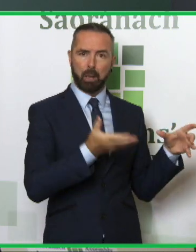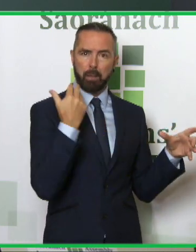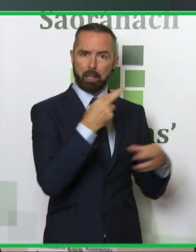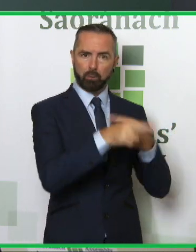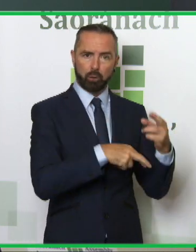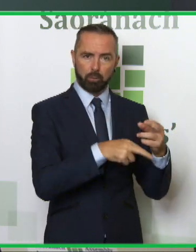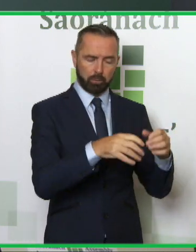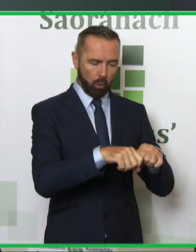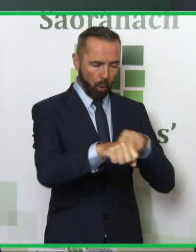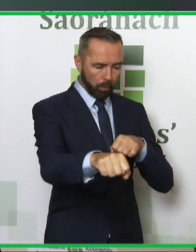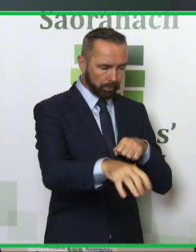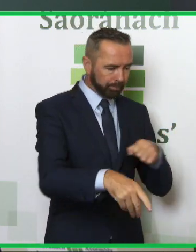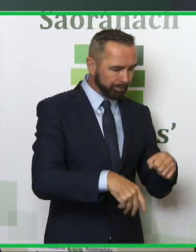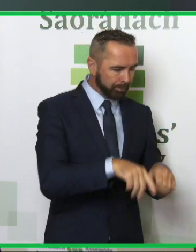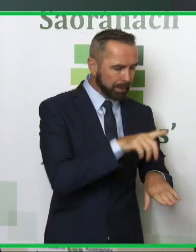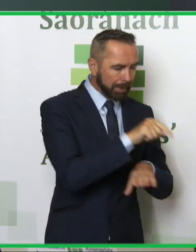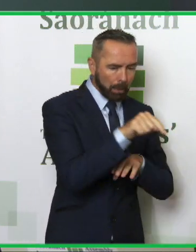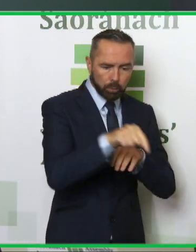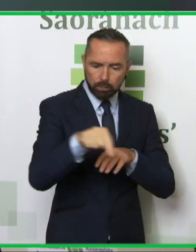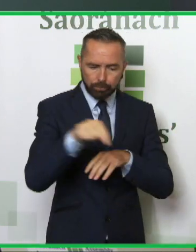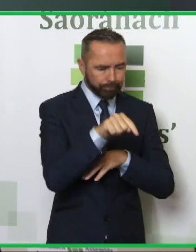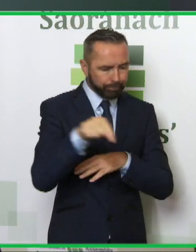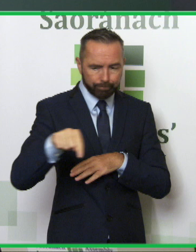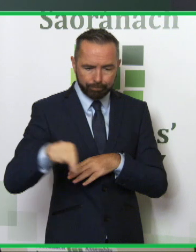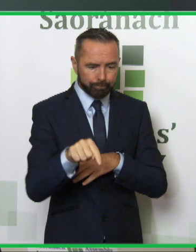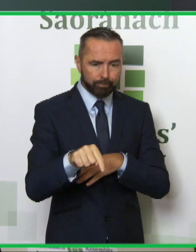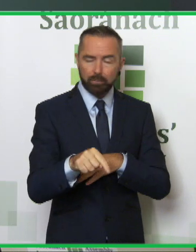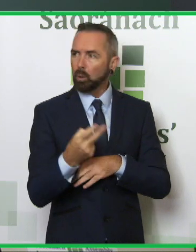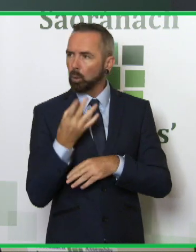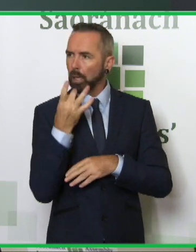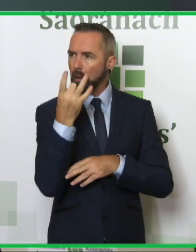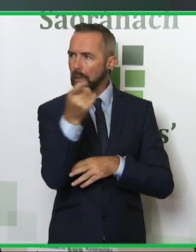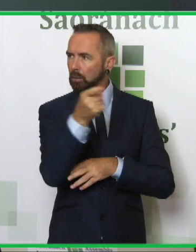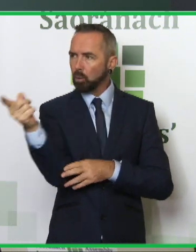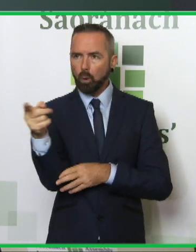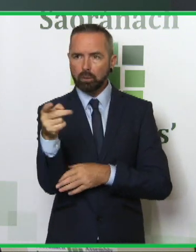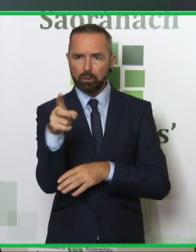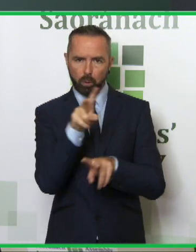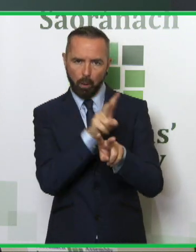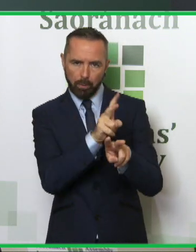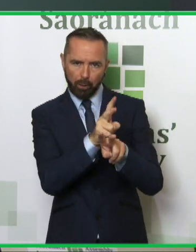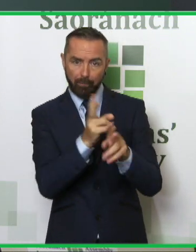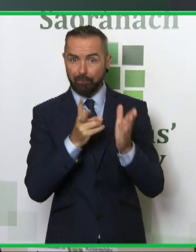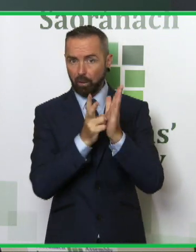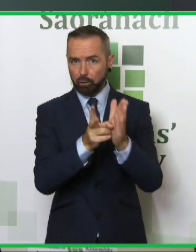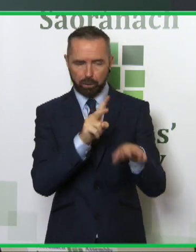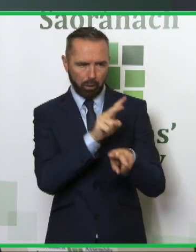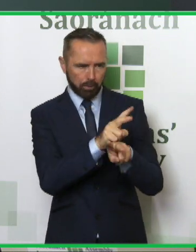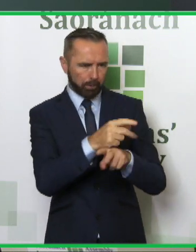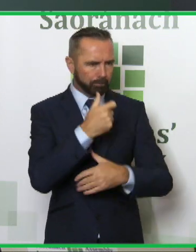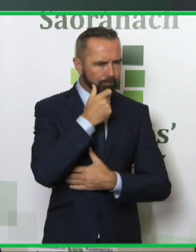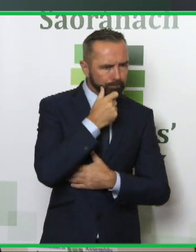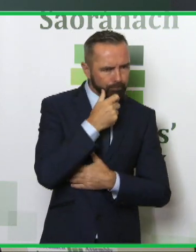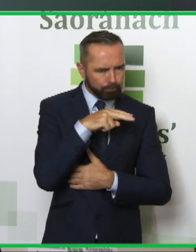will be looking for volunteers from yourselves to act as scrutineers or observers of that process to make sure